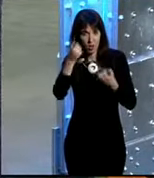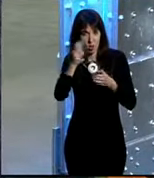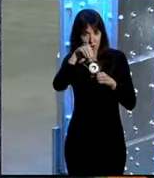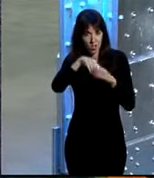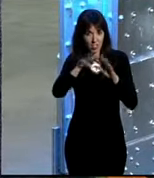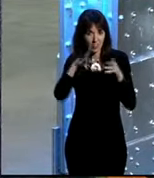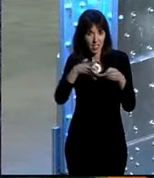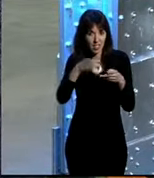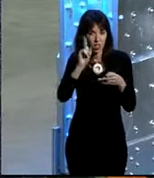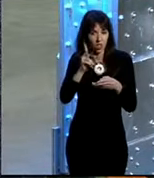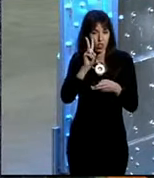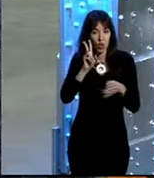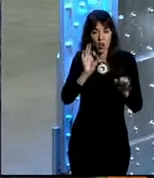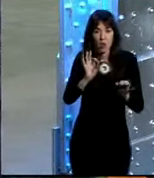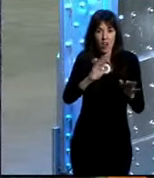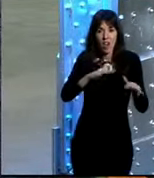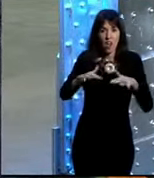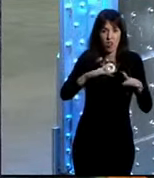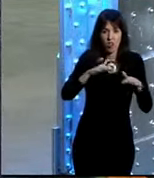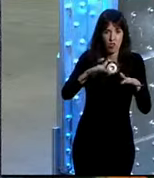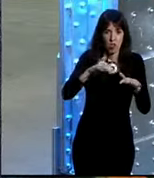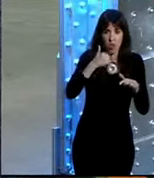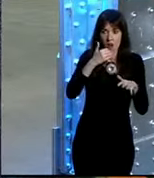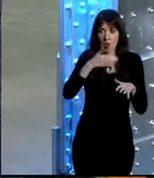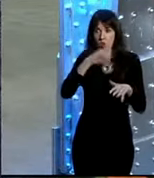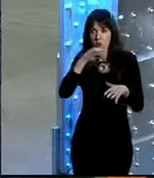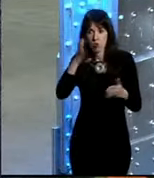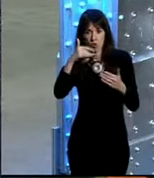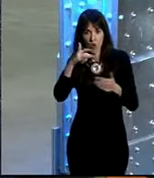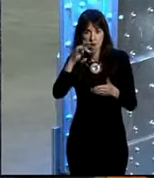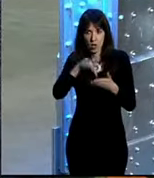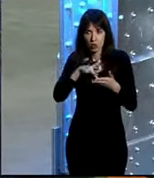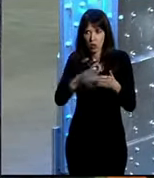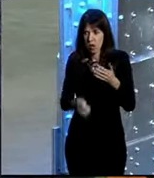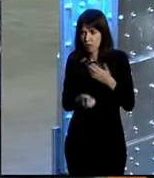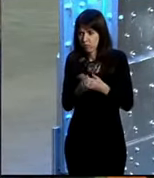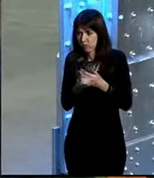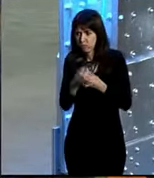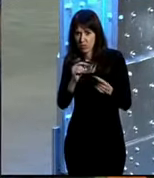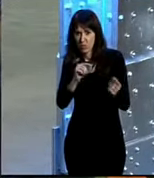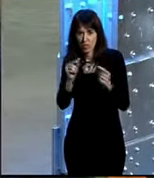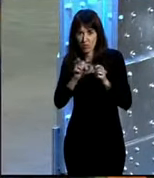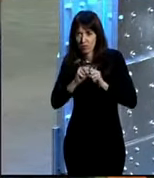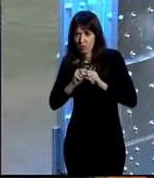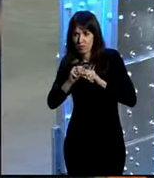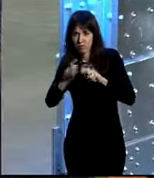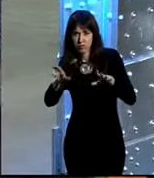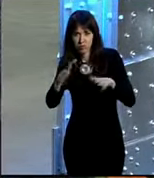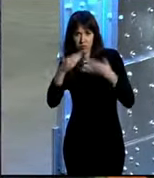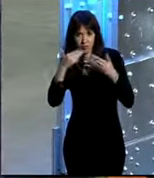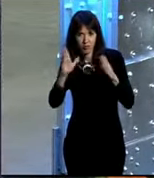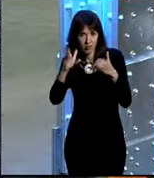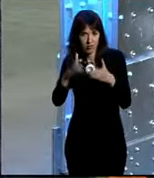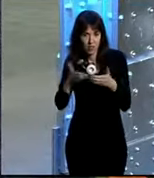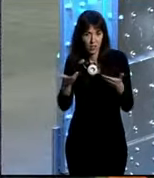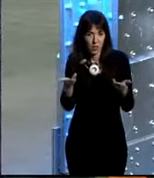Because at the end of the day, we see lots of memes online, and they don't have any contents